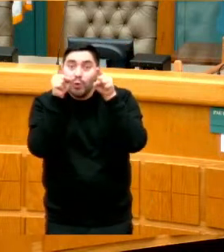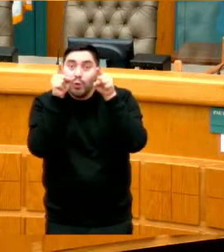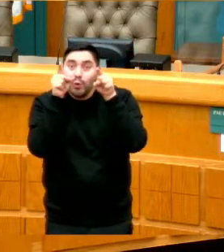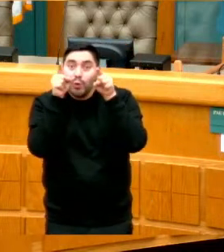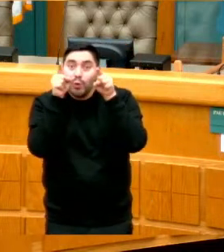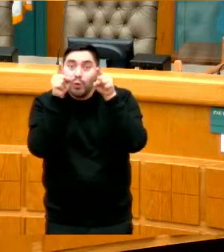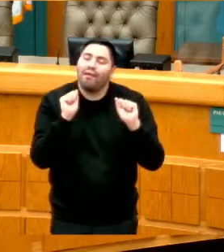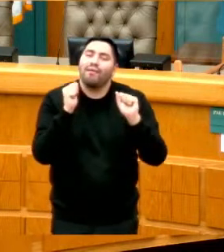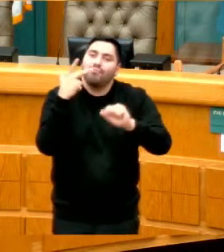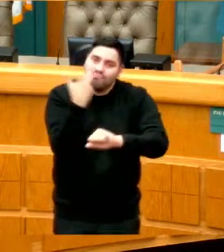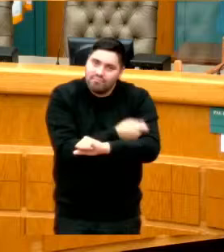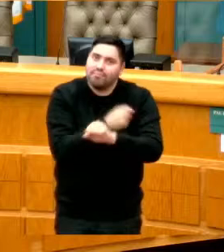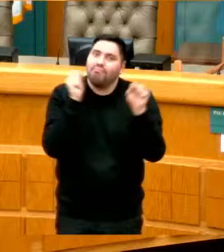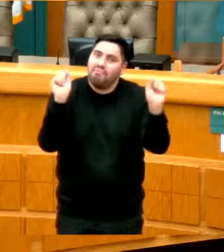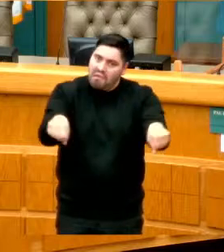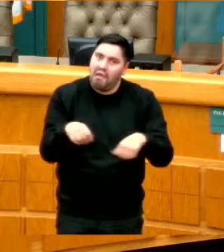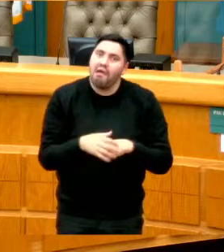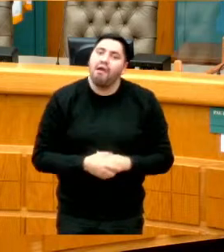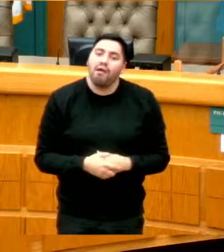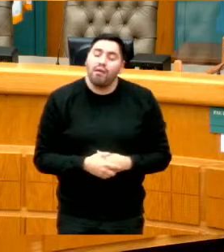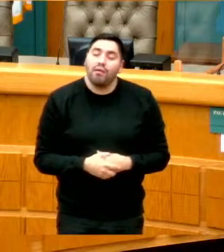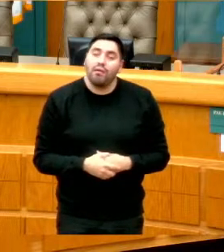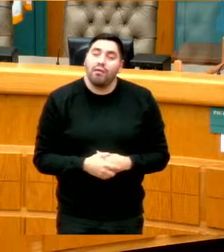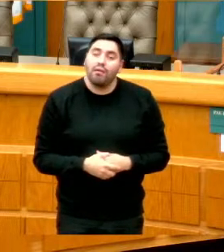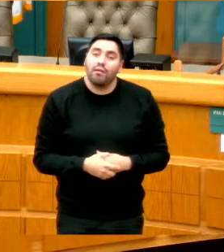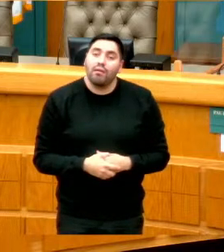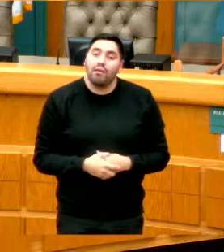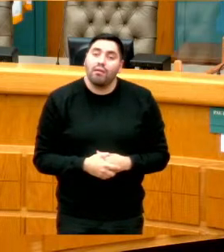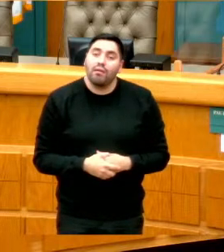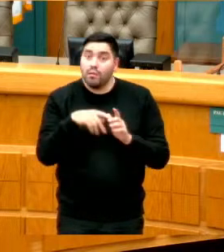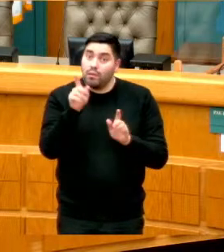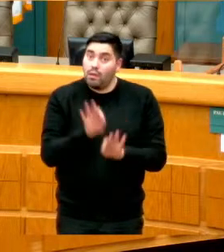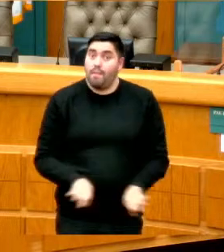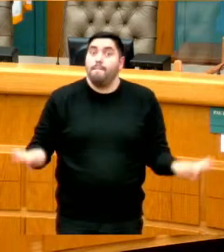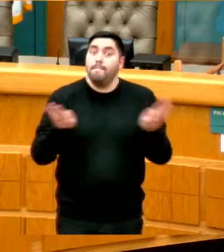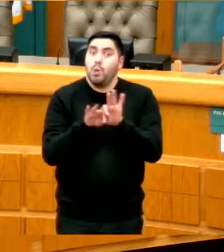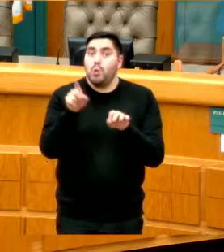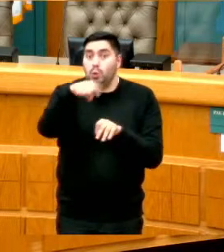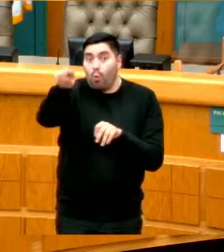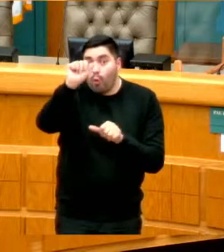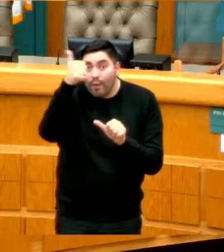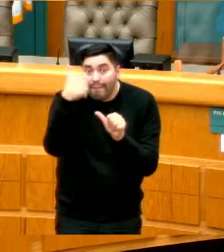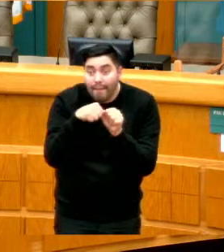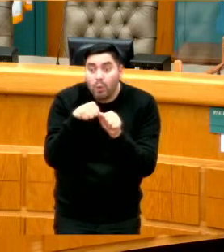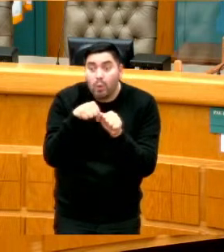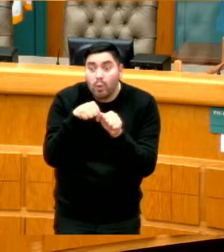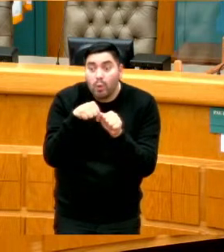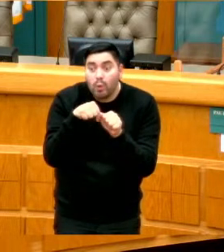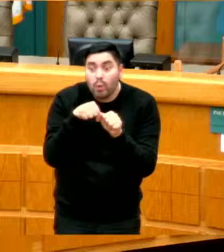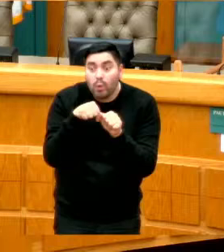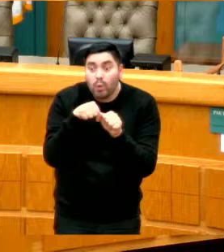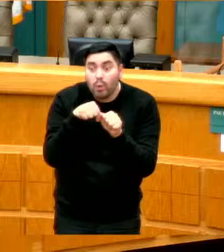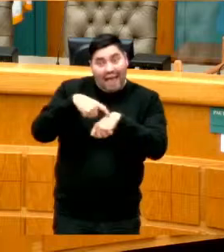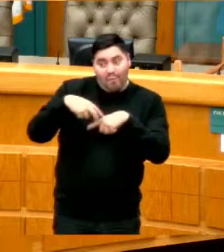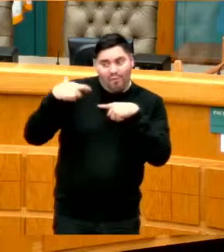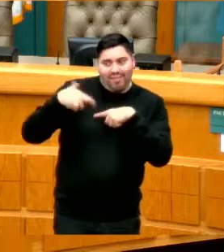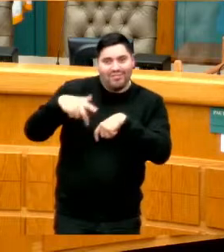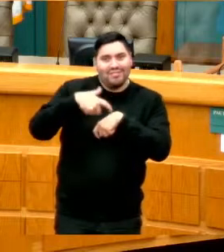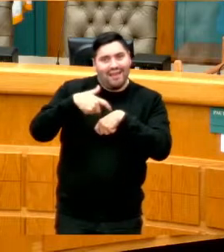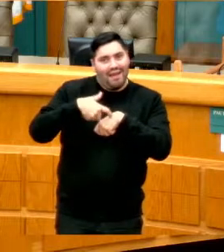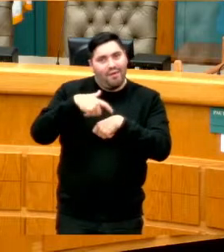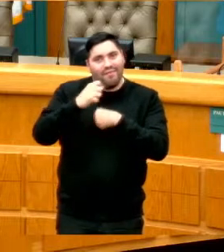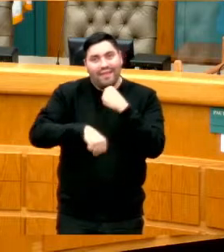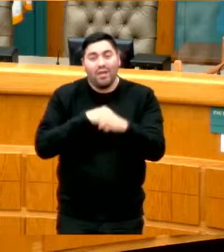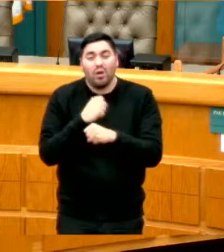this vaccine. It's time for us to remember during this important religious time of year that we